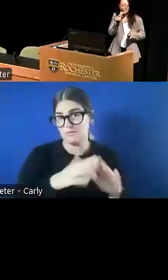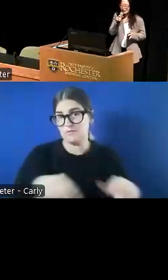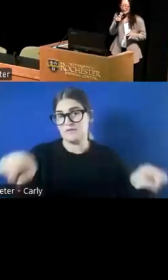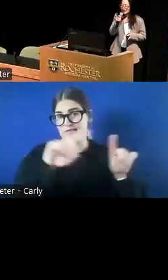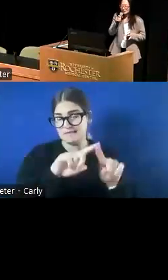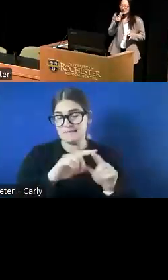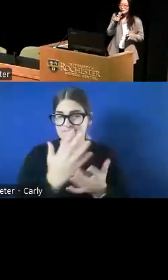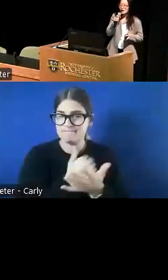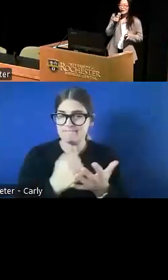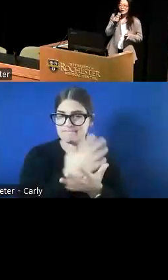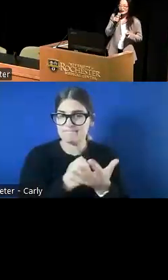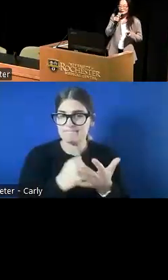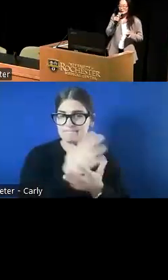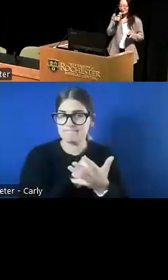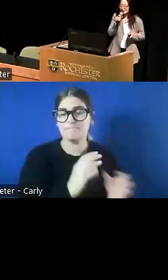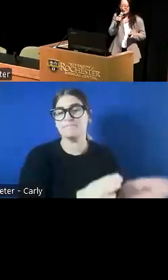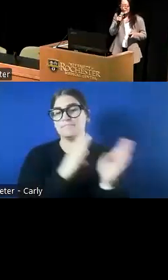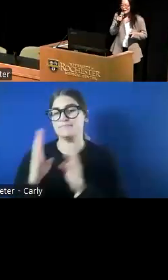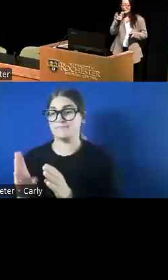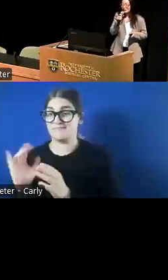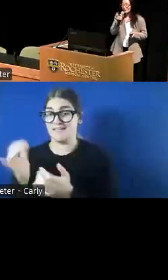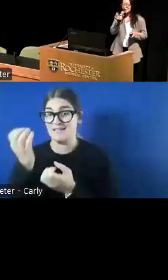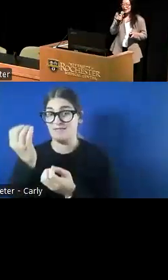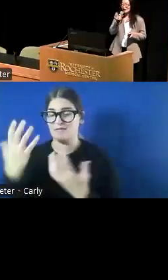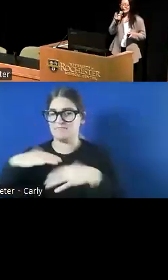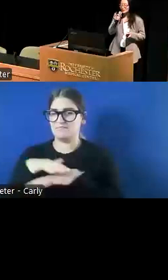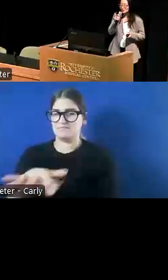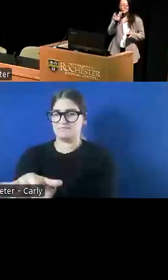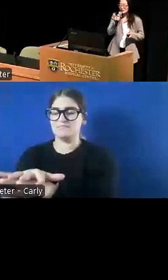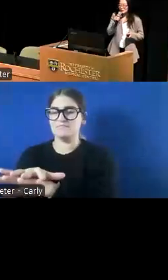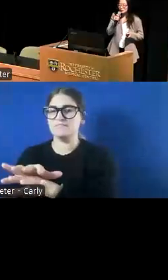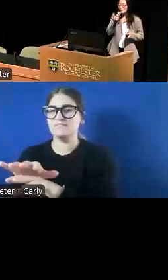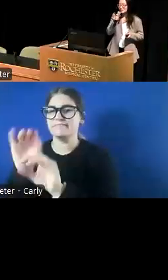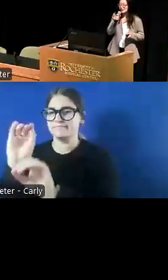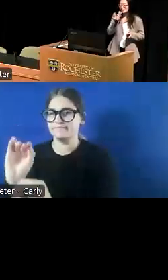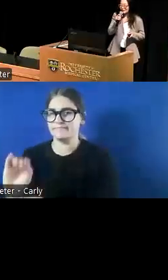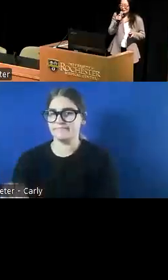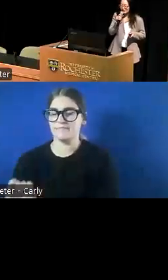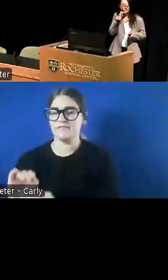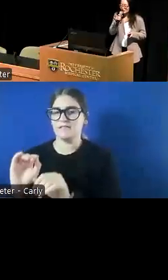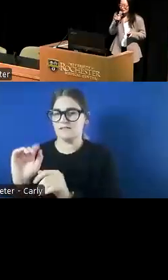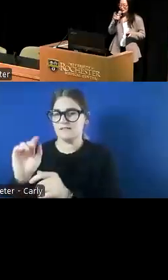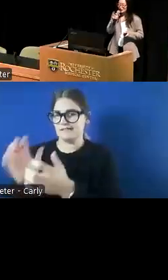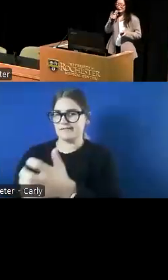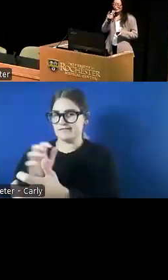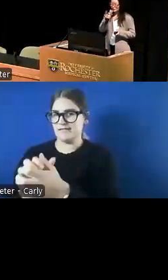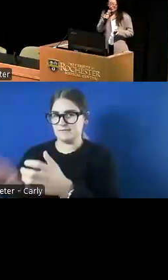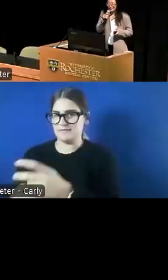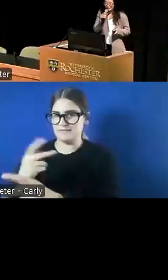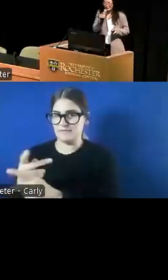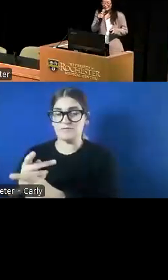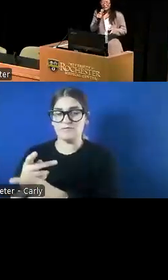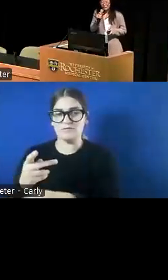then second is to integrate the information gathered into the preliminary adaptive version of Soul